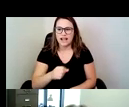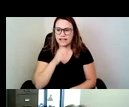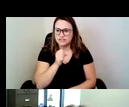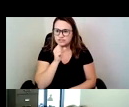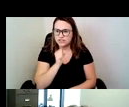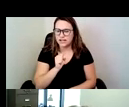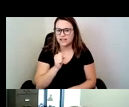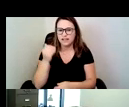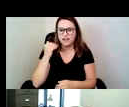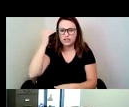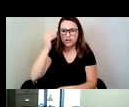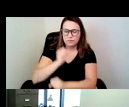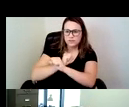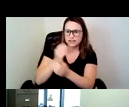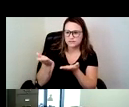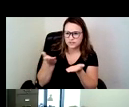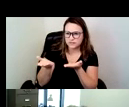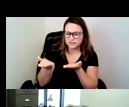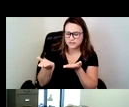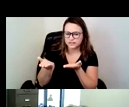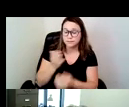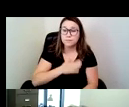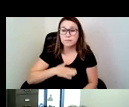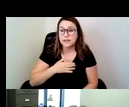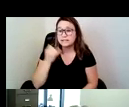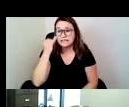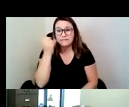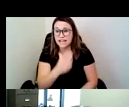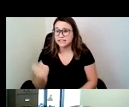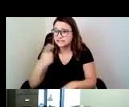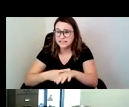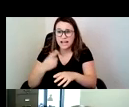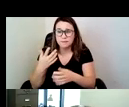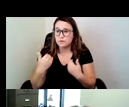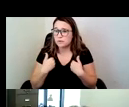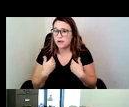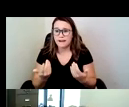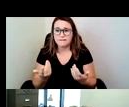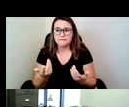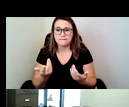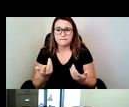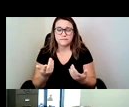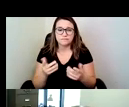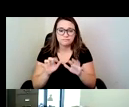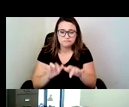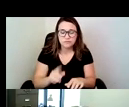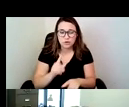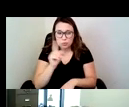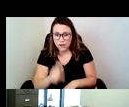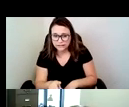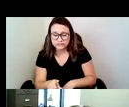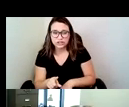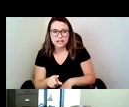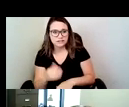Protective Services. Please feel free at any time throughout our presentation to type any question you may